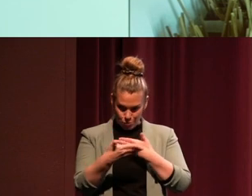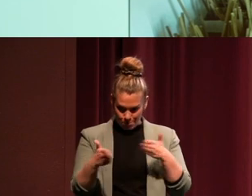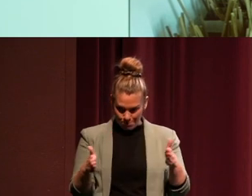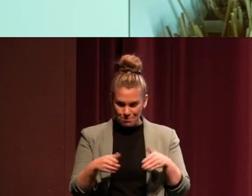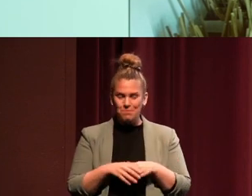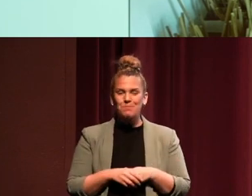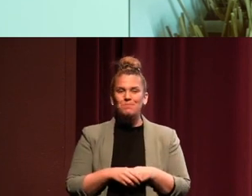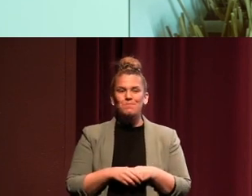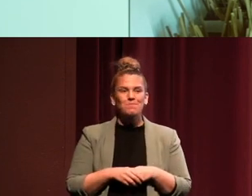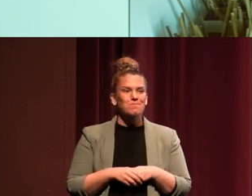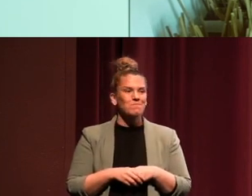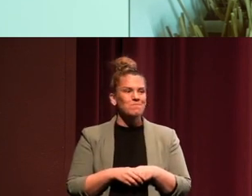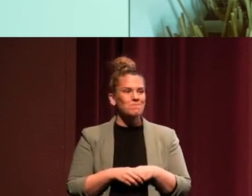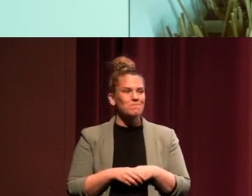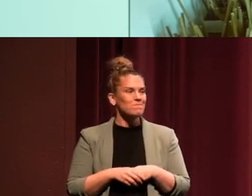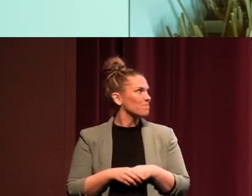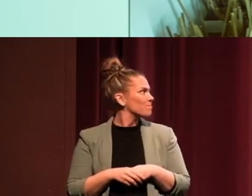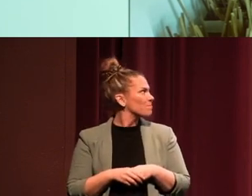And it's got